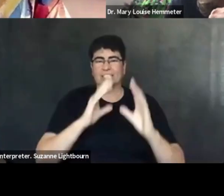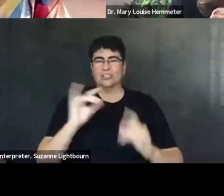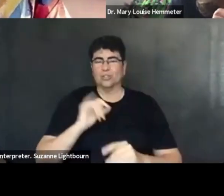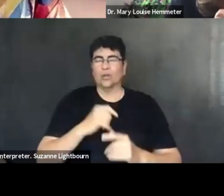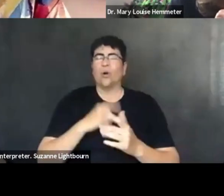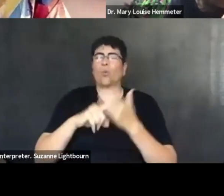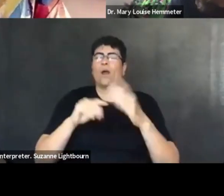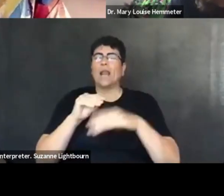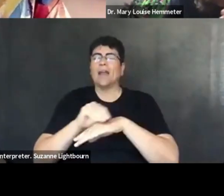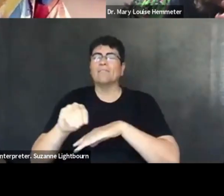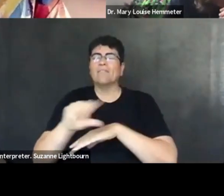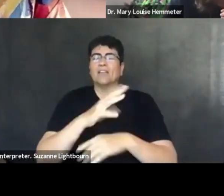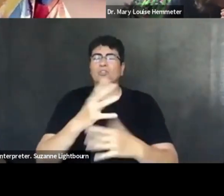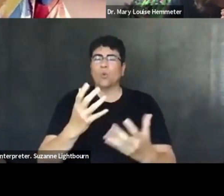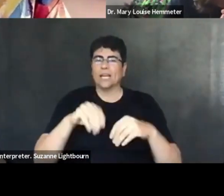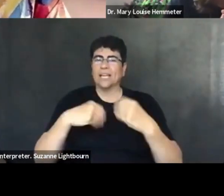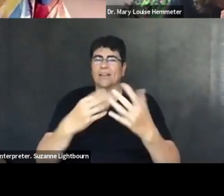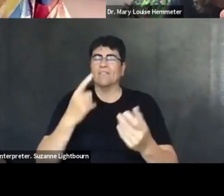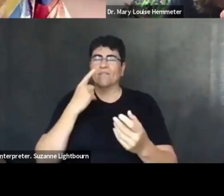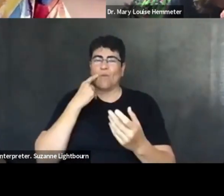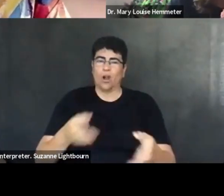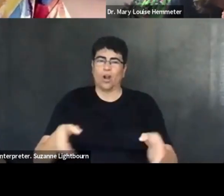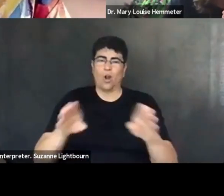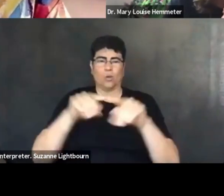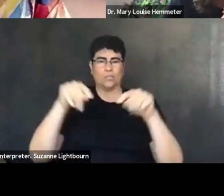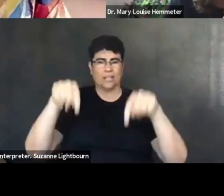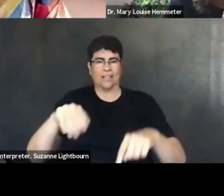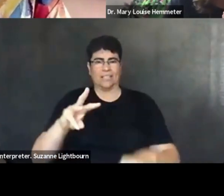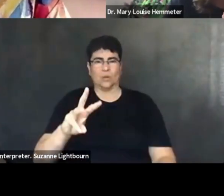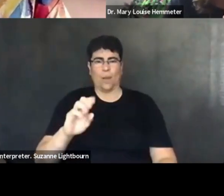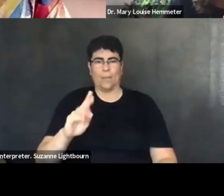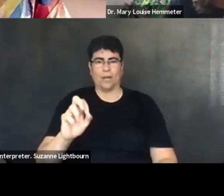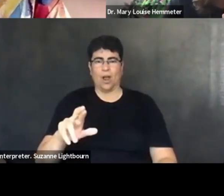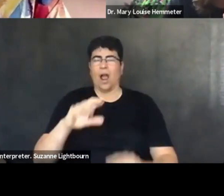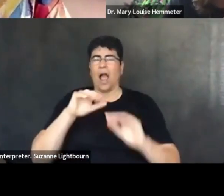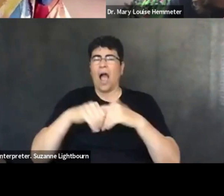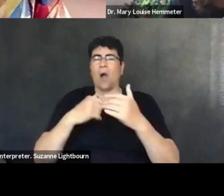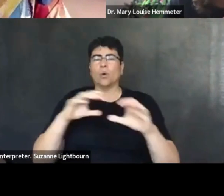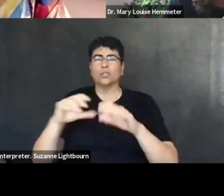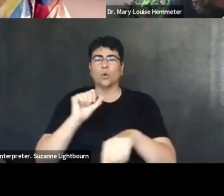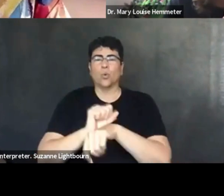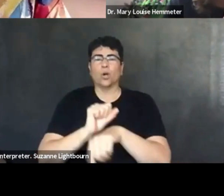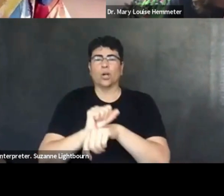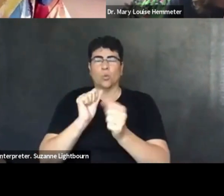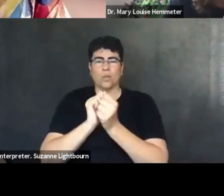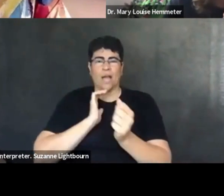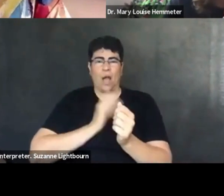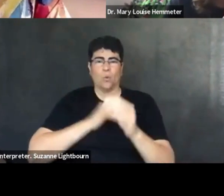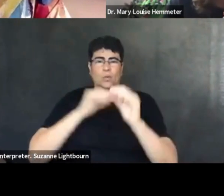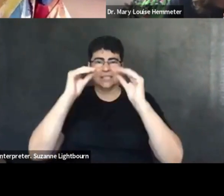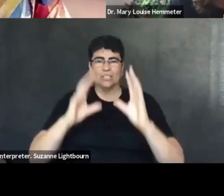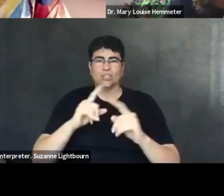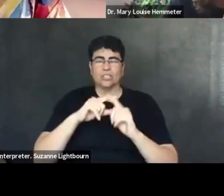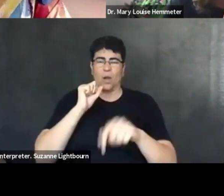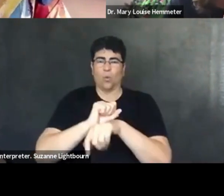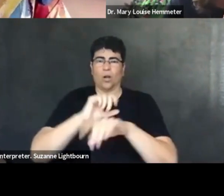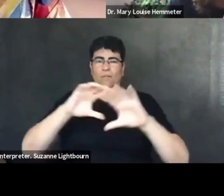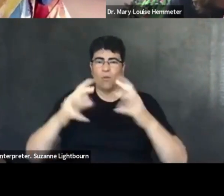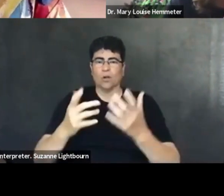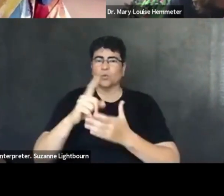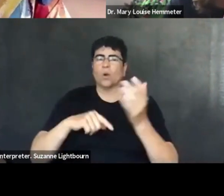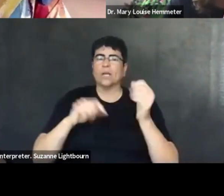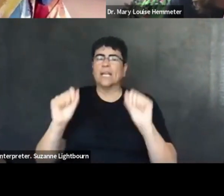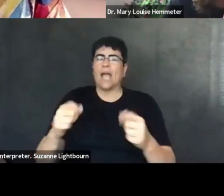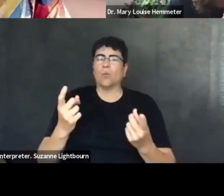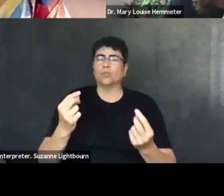do you want to give us in closing this out in terms of how we do work with our teachers and our workforce, and what can we do